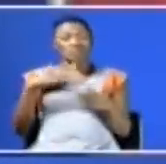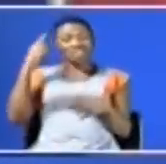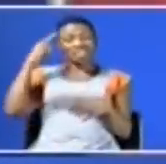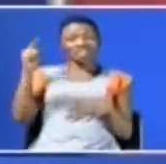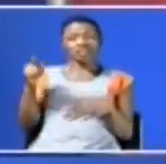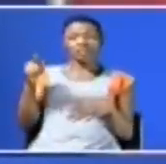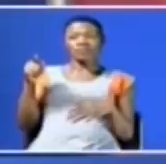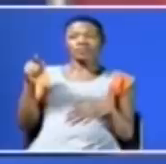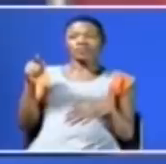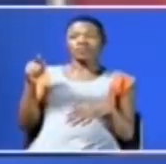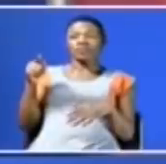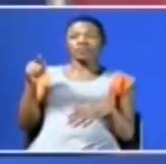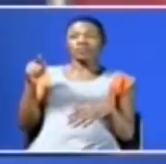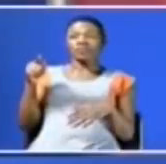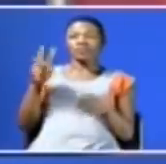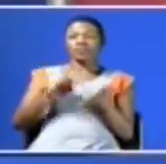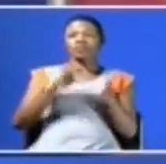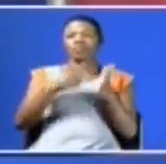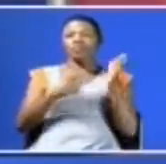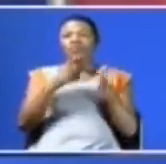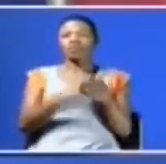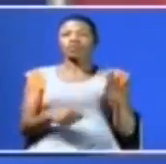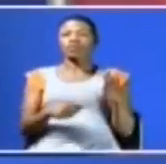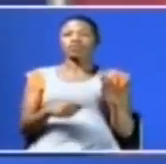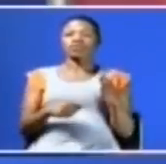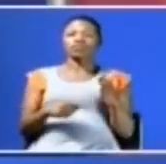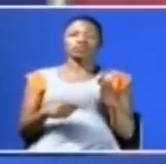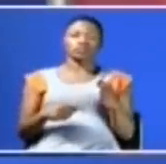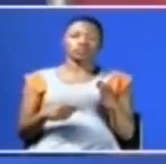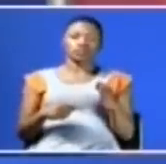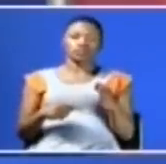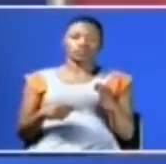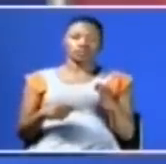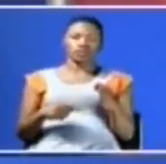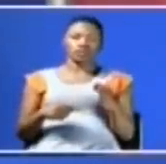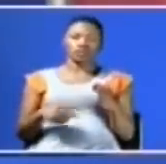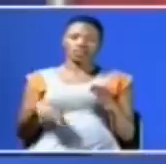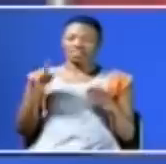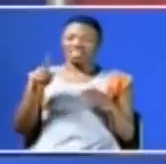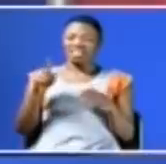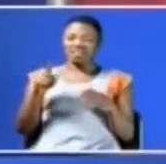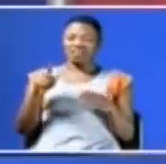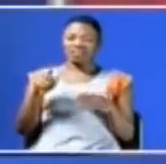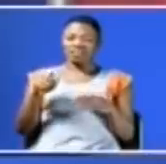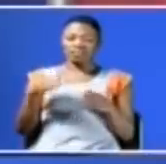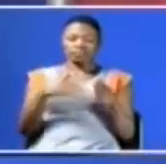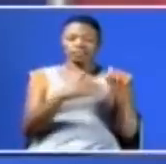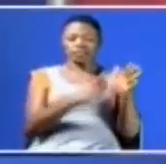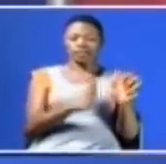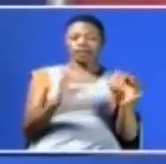clearly it means that he isn't able to really rein in the team. And so